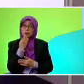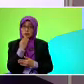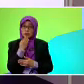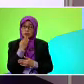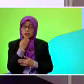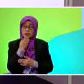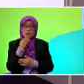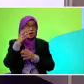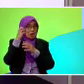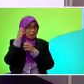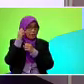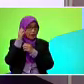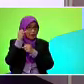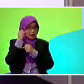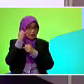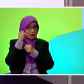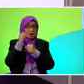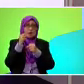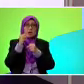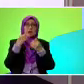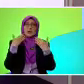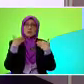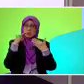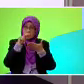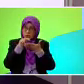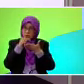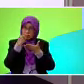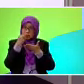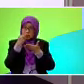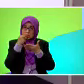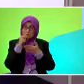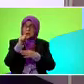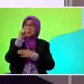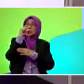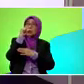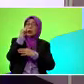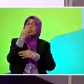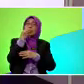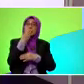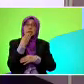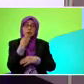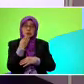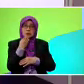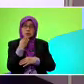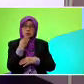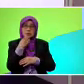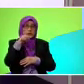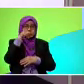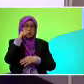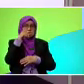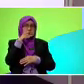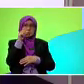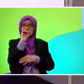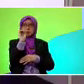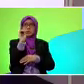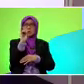brush our teeth after we eat, there will be sugar and leftover food in our mouth, and that will cause bacteria or